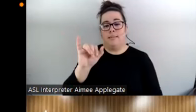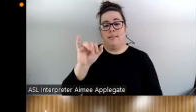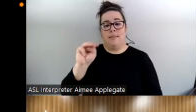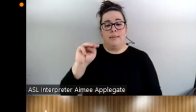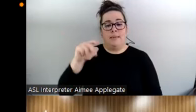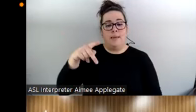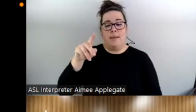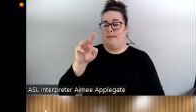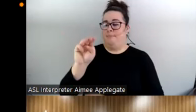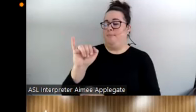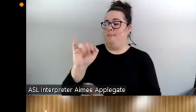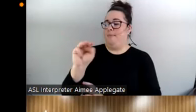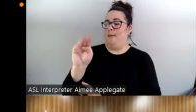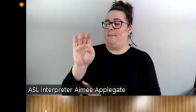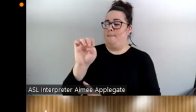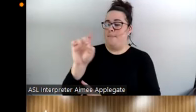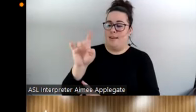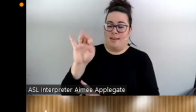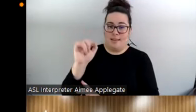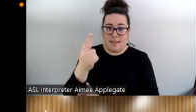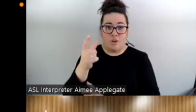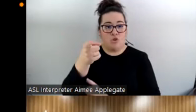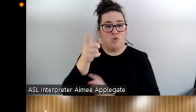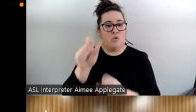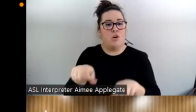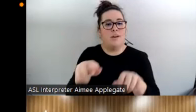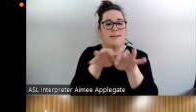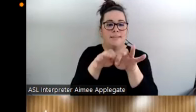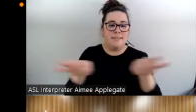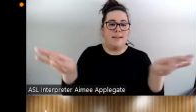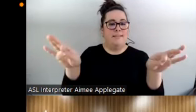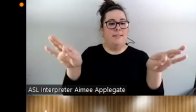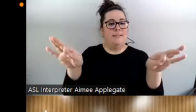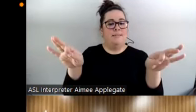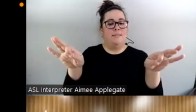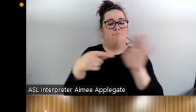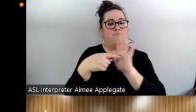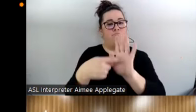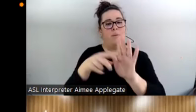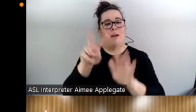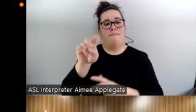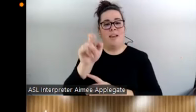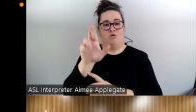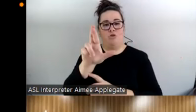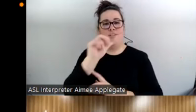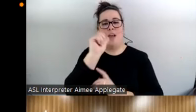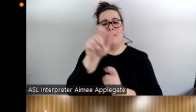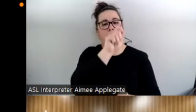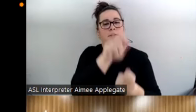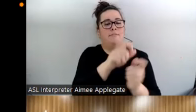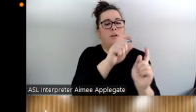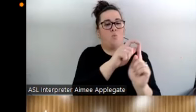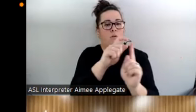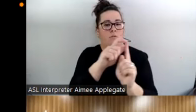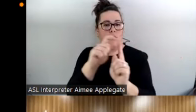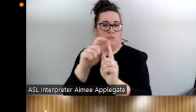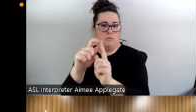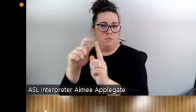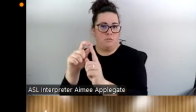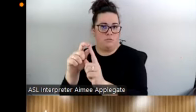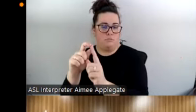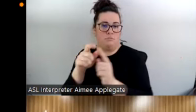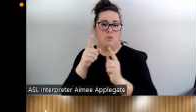a sentence as a vector instead of representing it as individual words. So you're kind of keeping track of the order